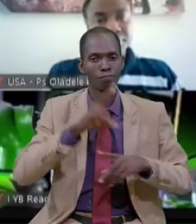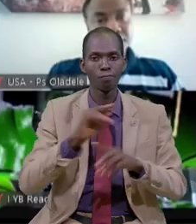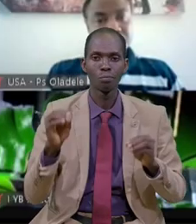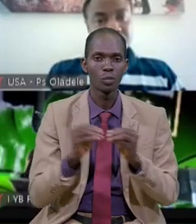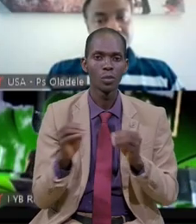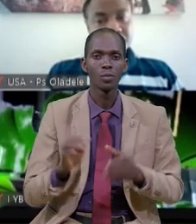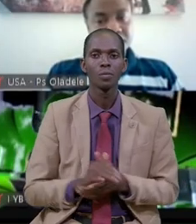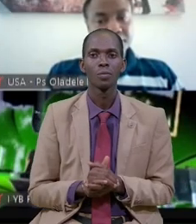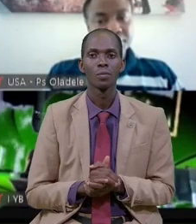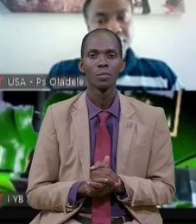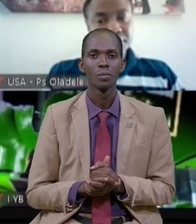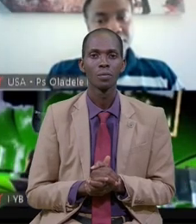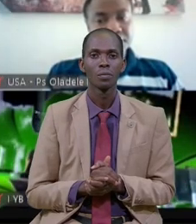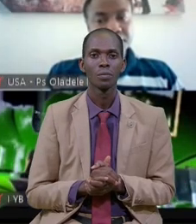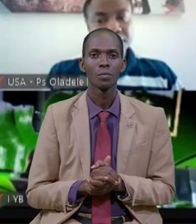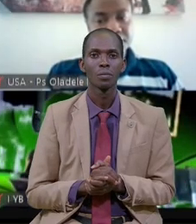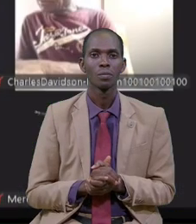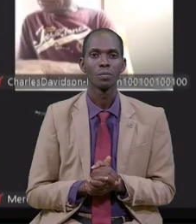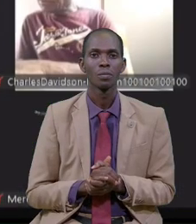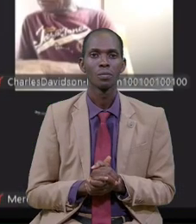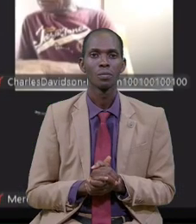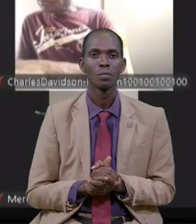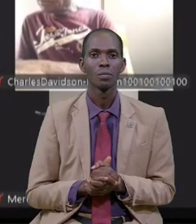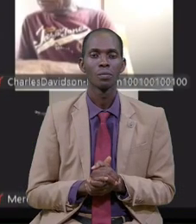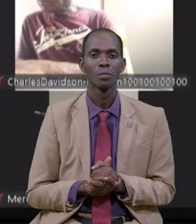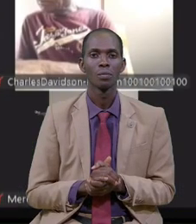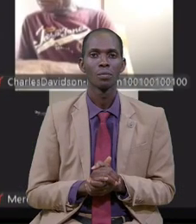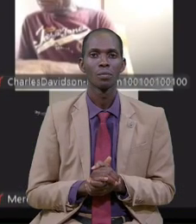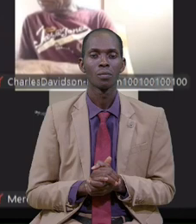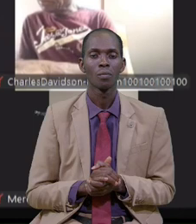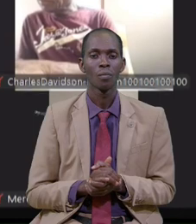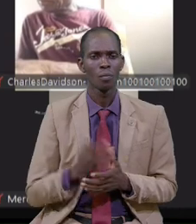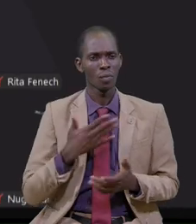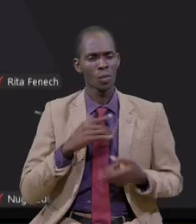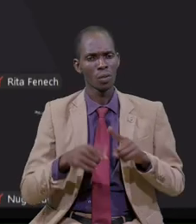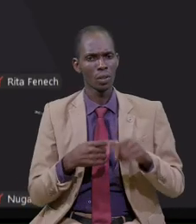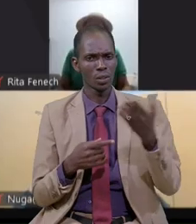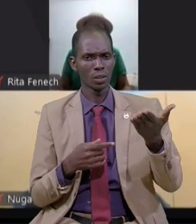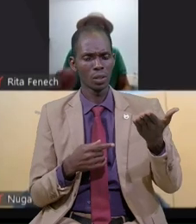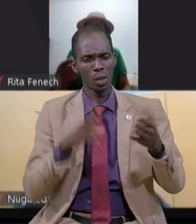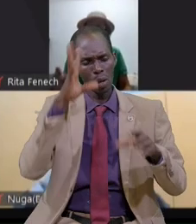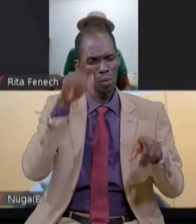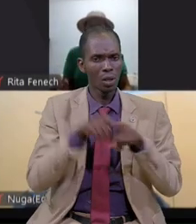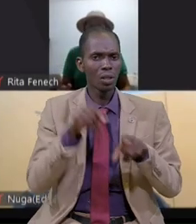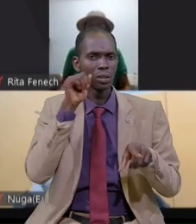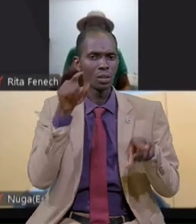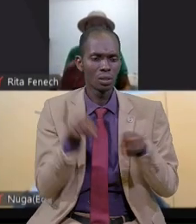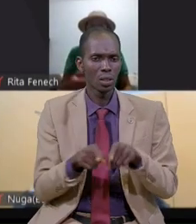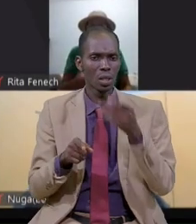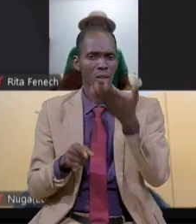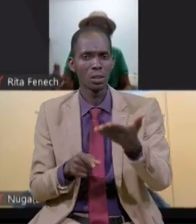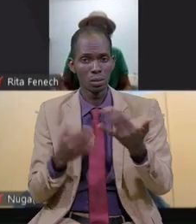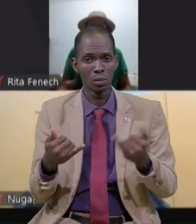ou en ligne, aucun Dieu ne dira après la prière, après My le dernier amen, je suis malade. Brother, sister, there tonight, the